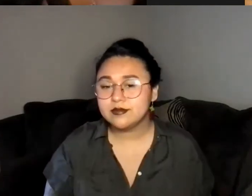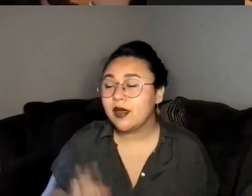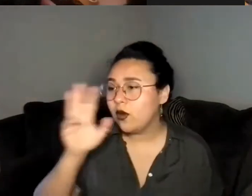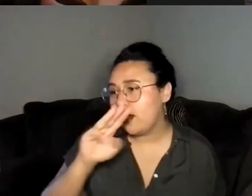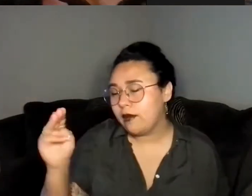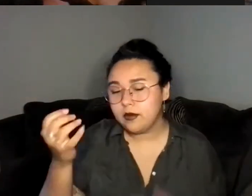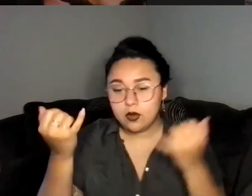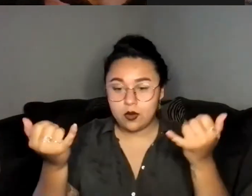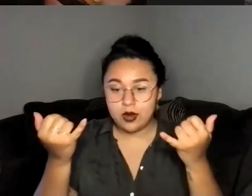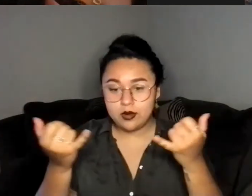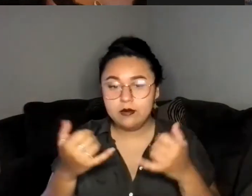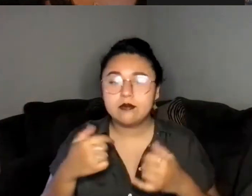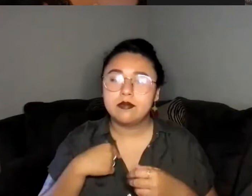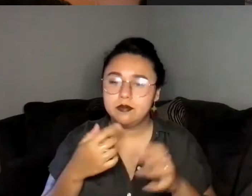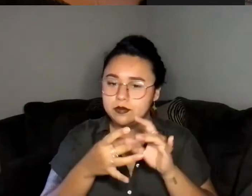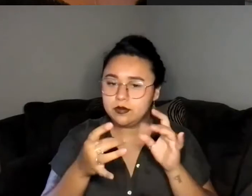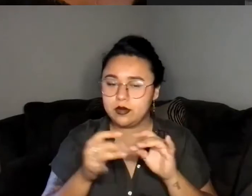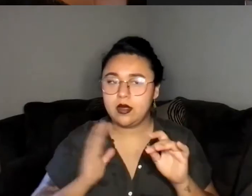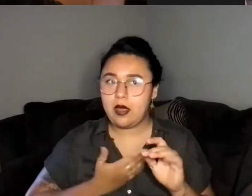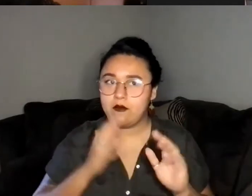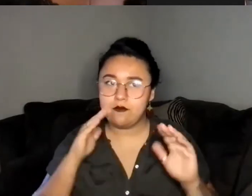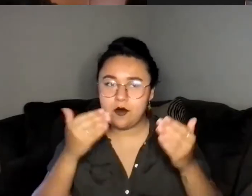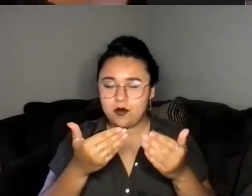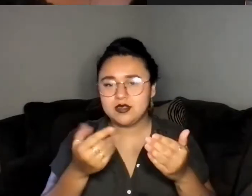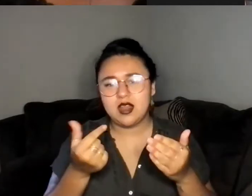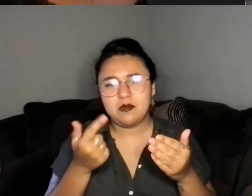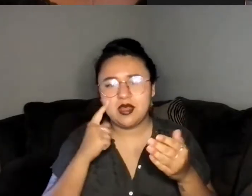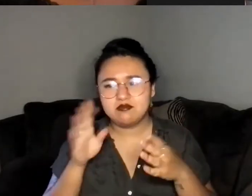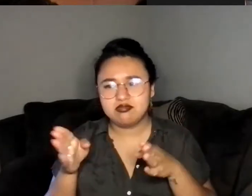Well, right now, I would say our focus is sort of shifting.